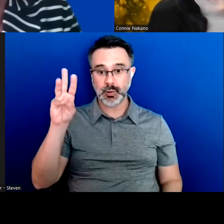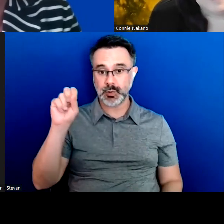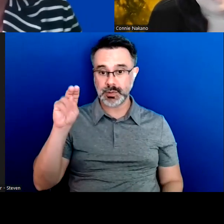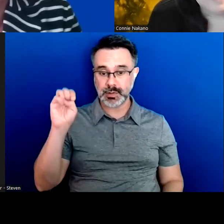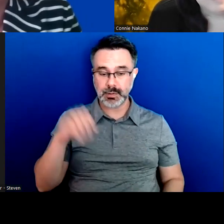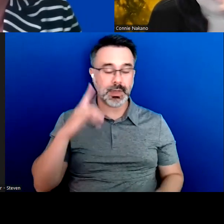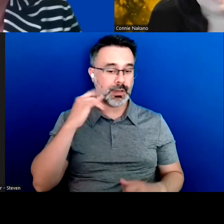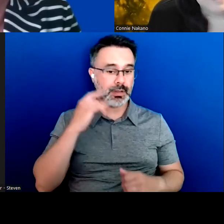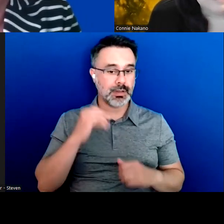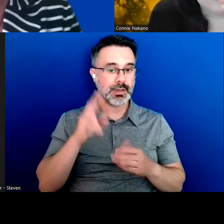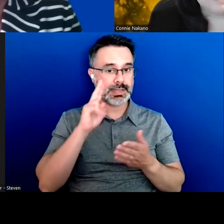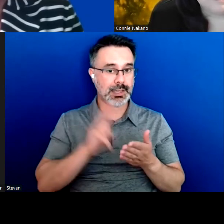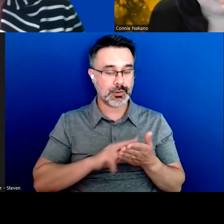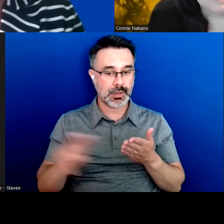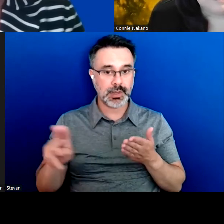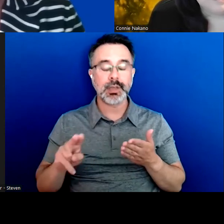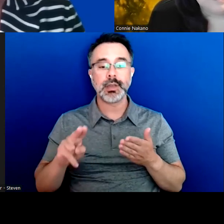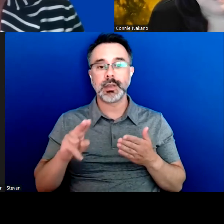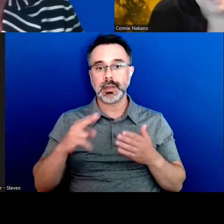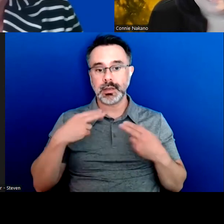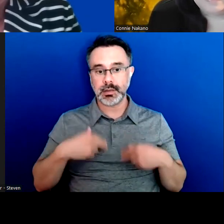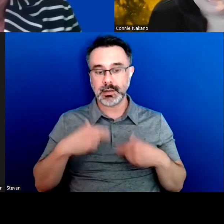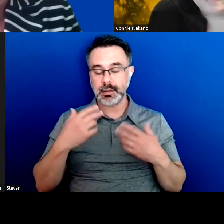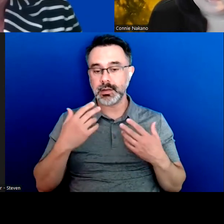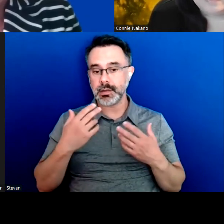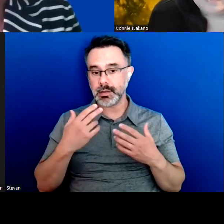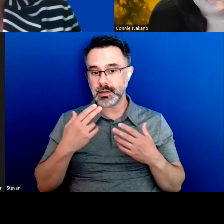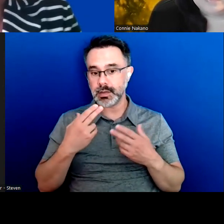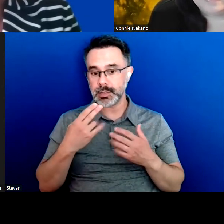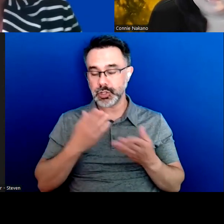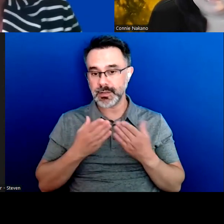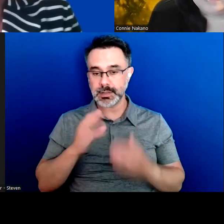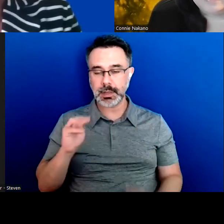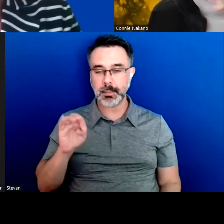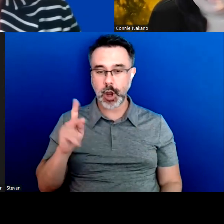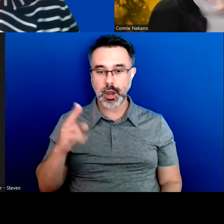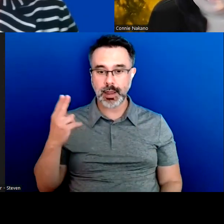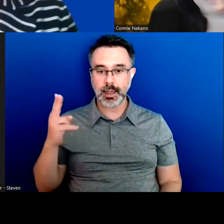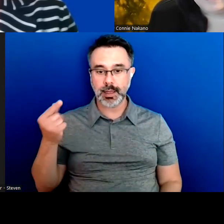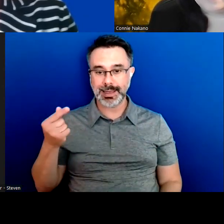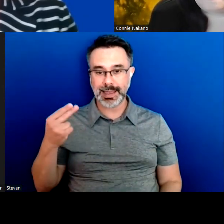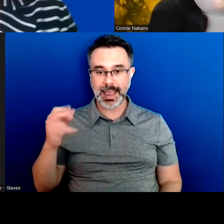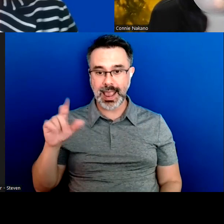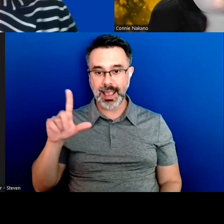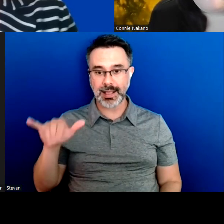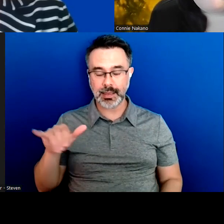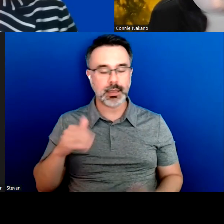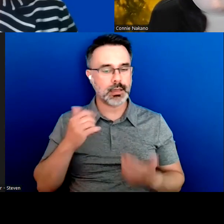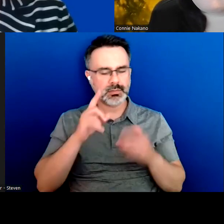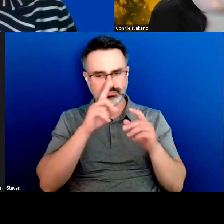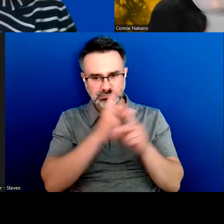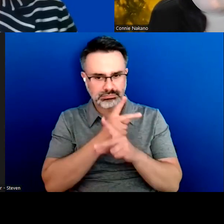Health and Human Services, Dr. Mark Galley, where we're really looking at how we can better integrate and be